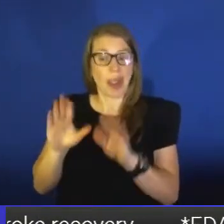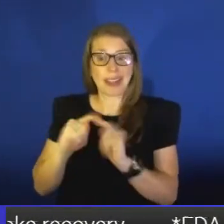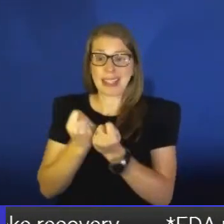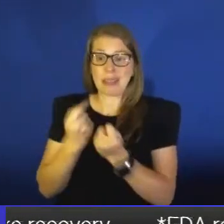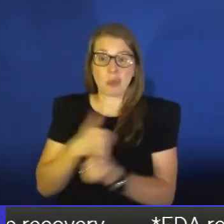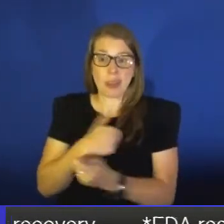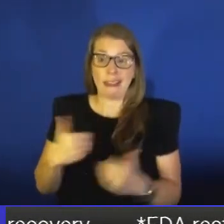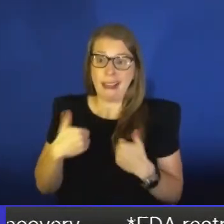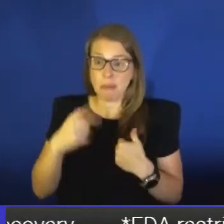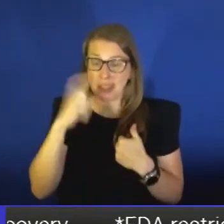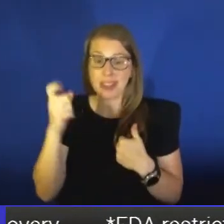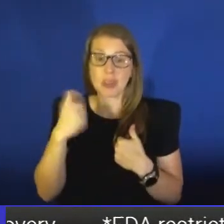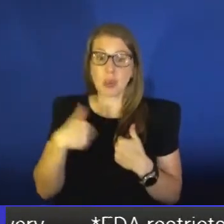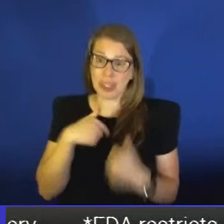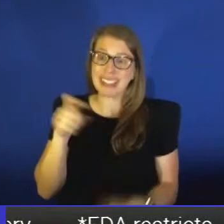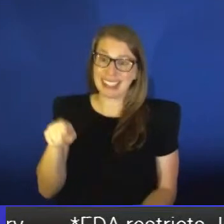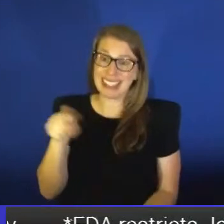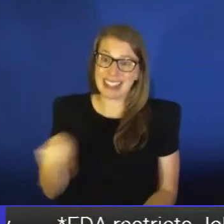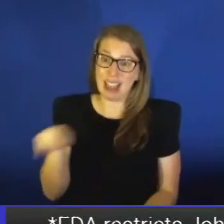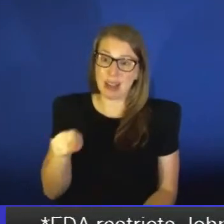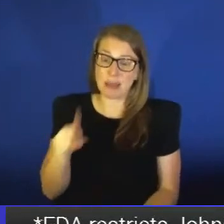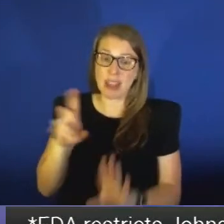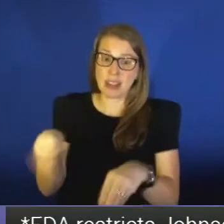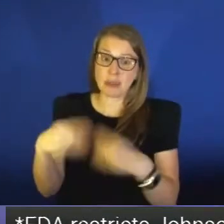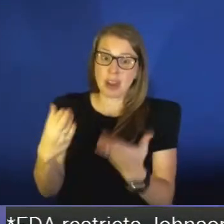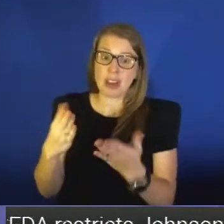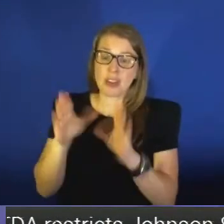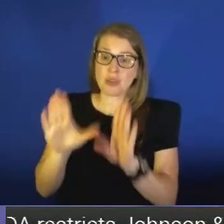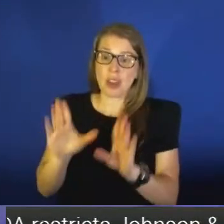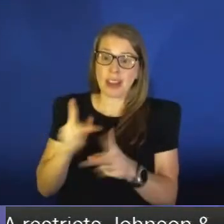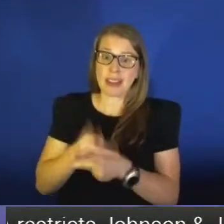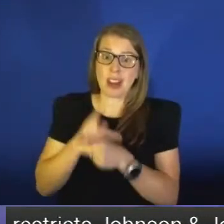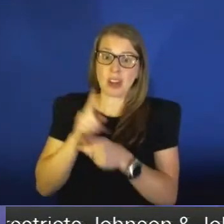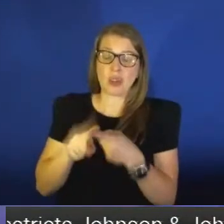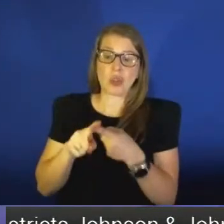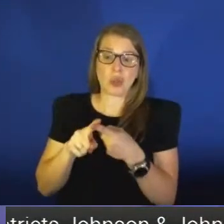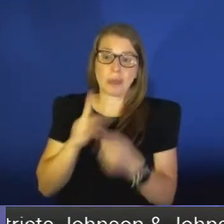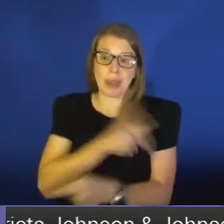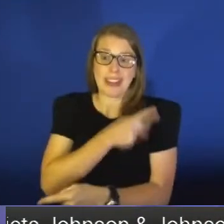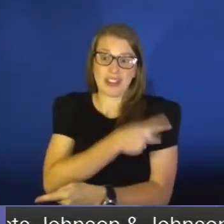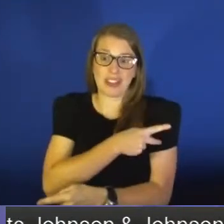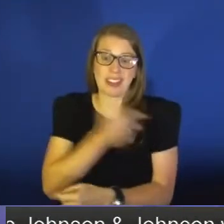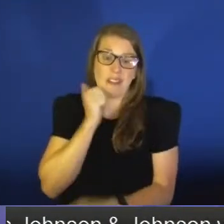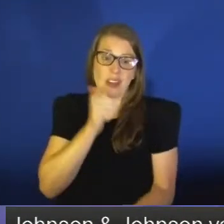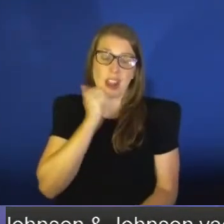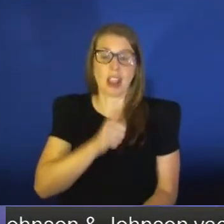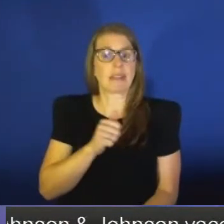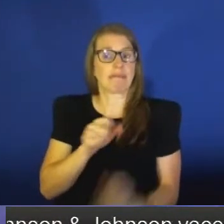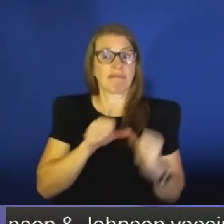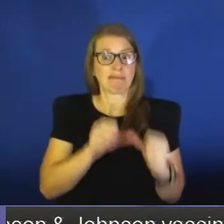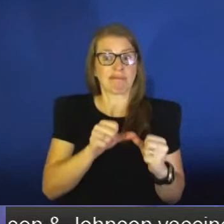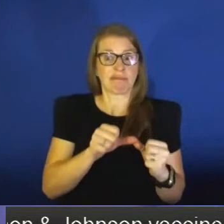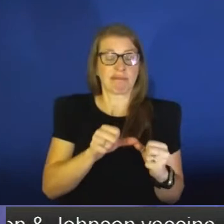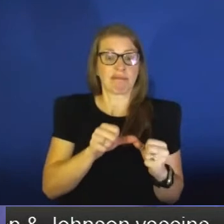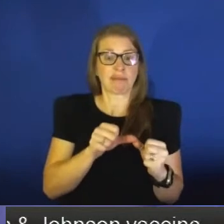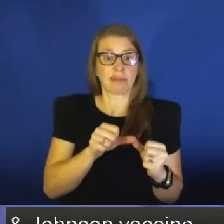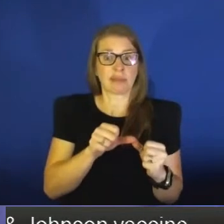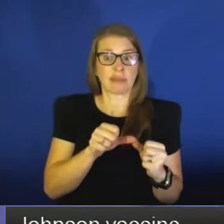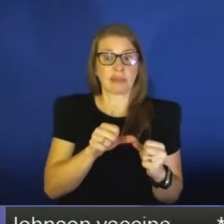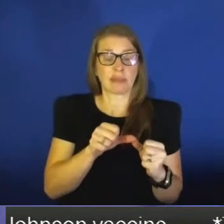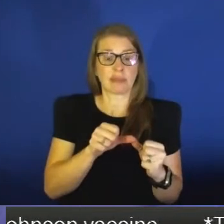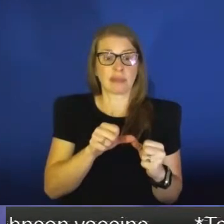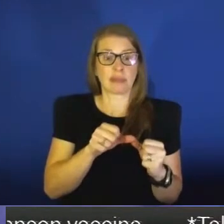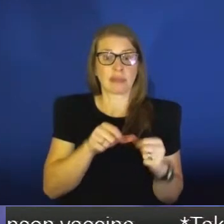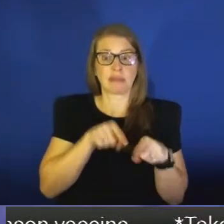we need them, and they're giving great care to patients every day. How was retention, though, during the pandemic? I mean, people were they were worked to the brink. I mean, if there was